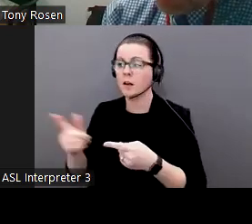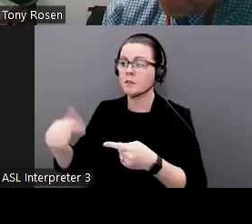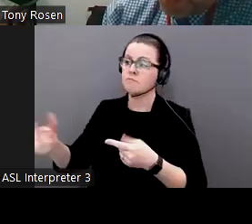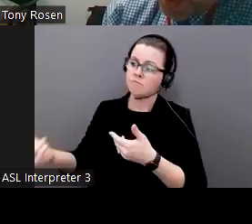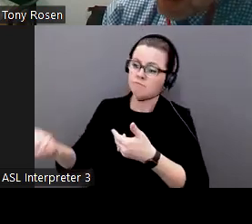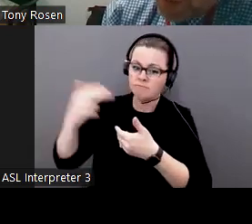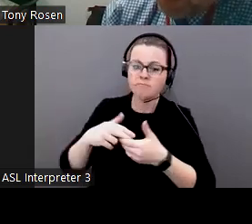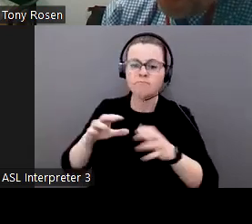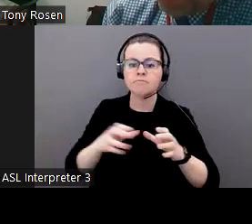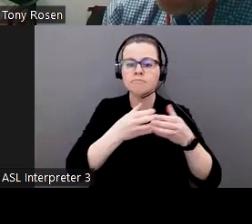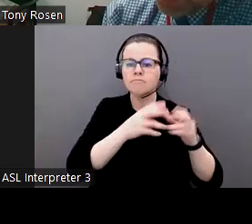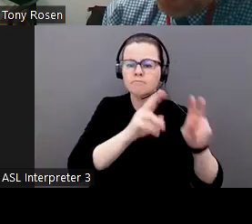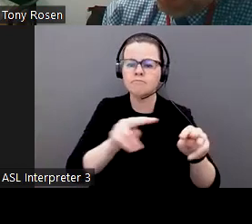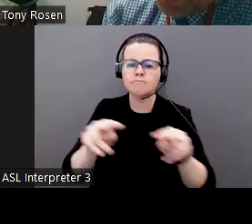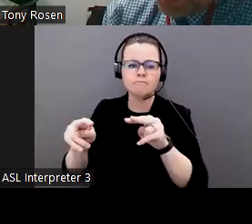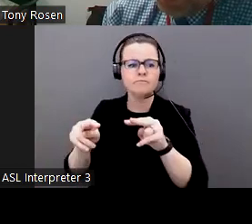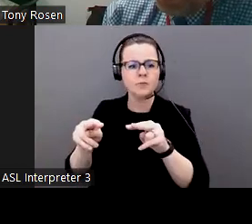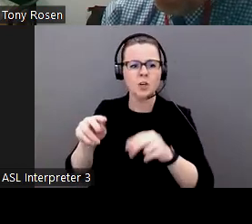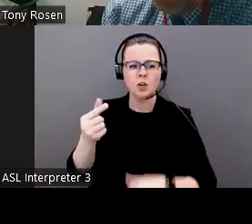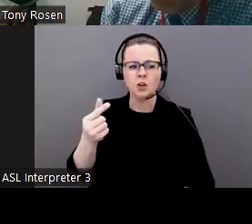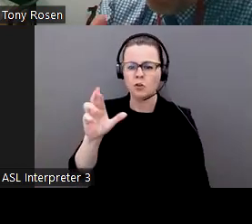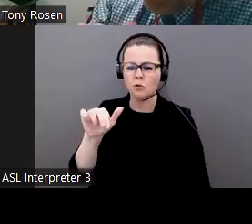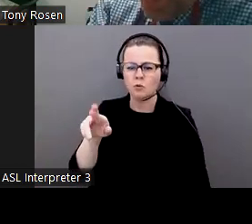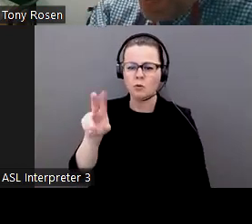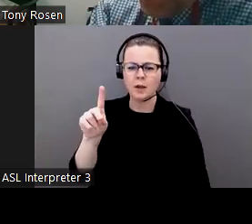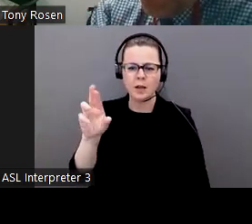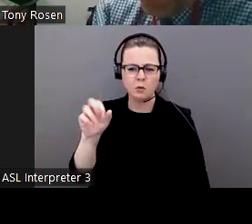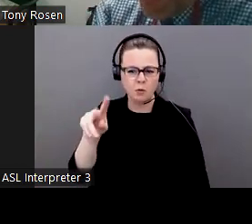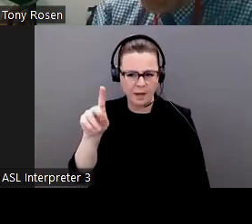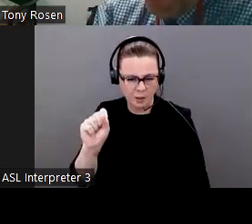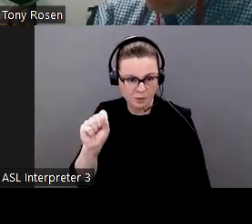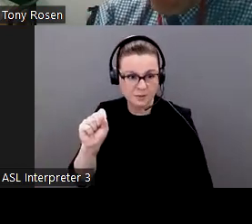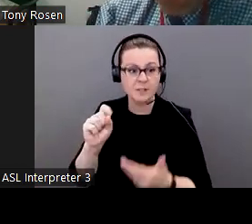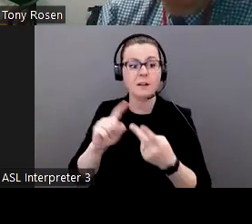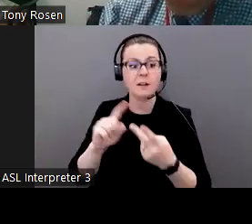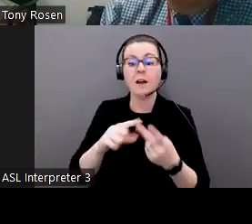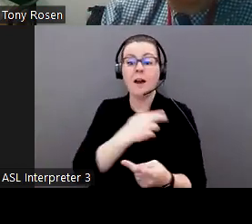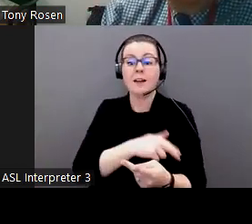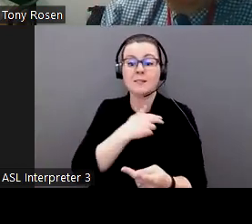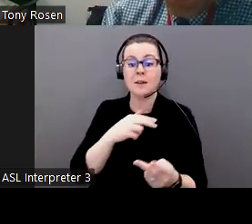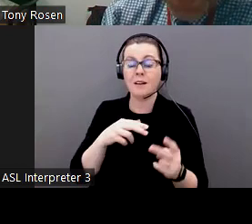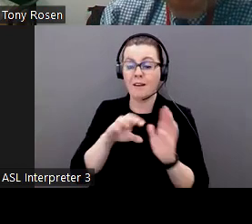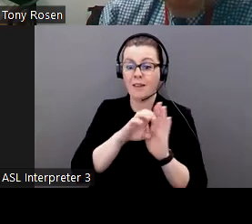the hospital ethics committee meeting, and then I had to join the hospital ethics committee.